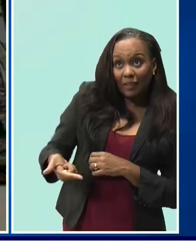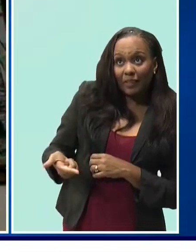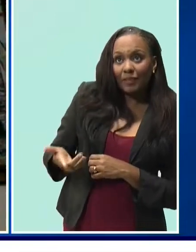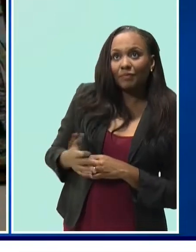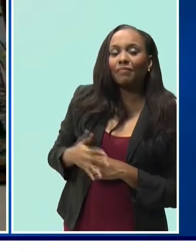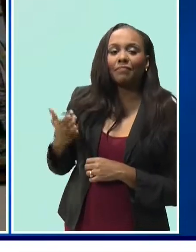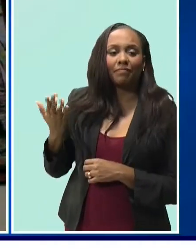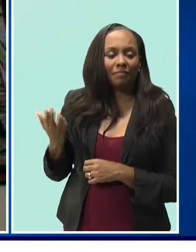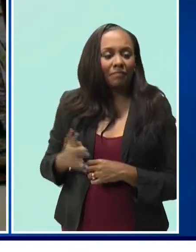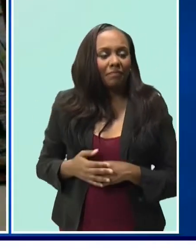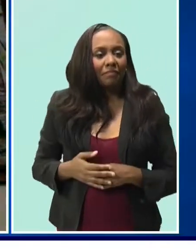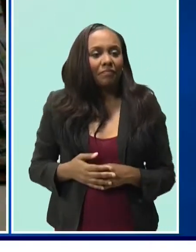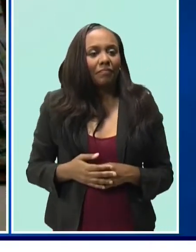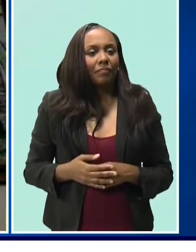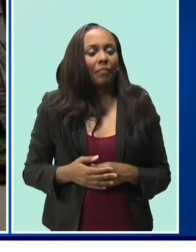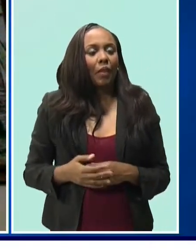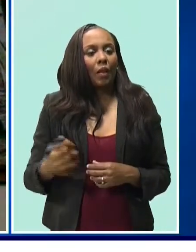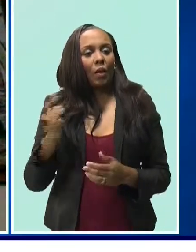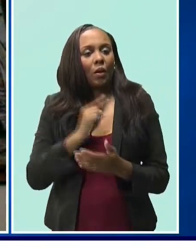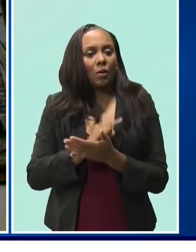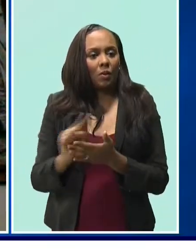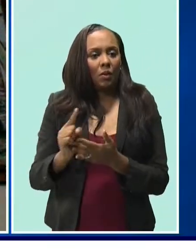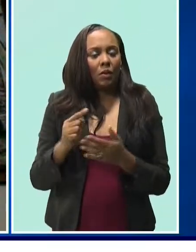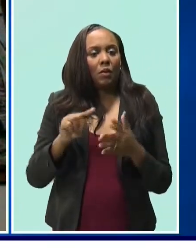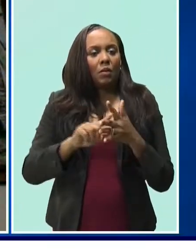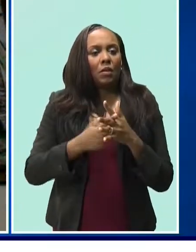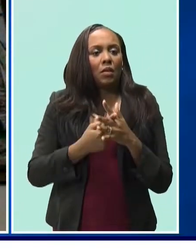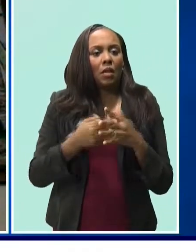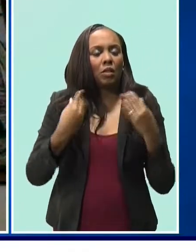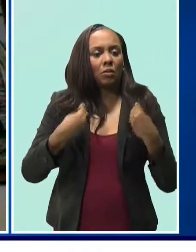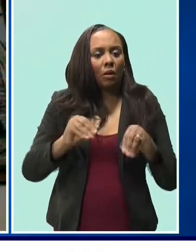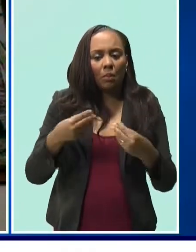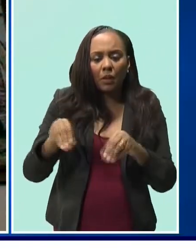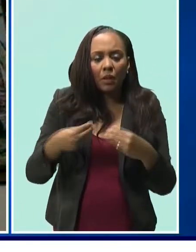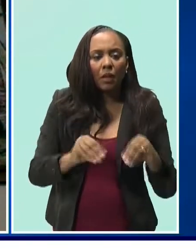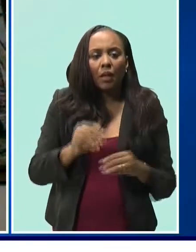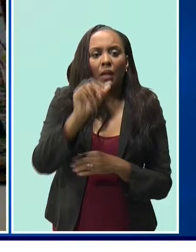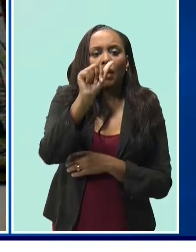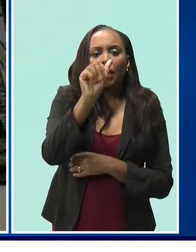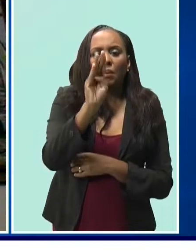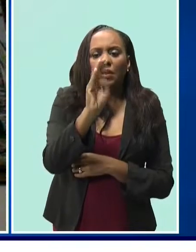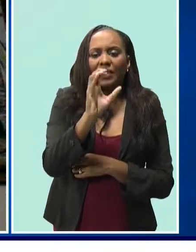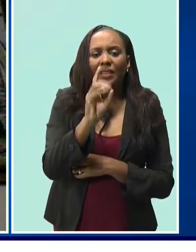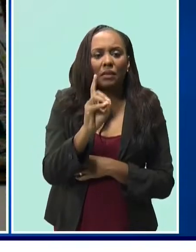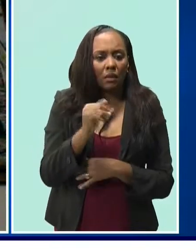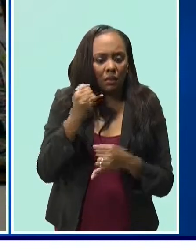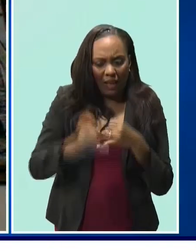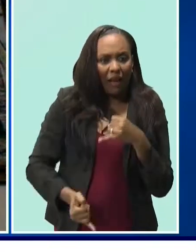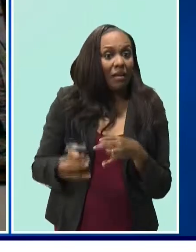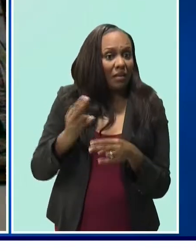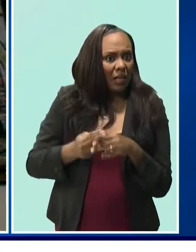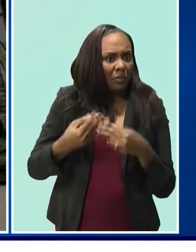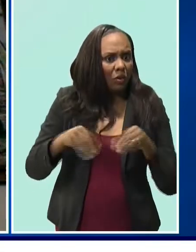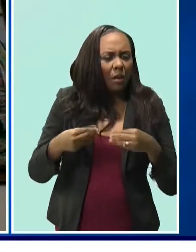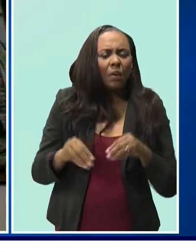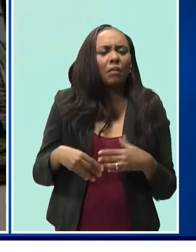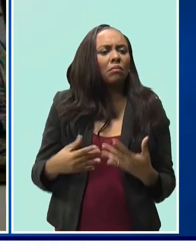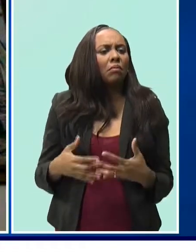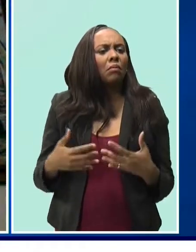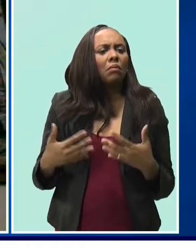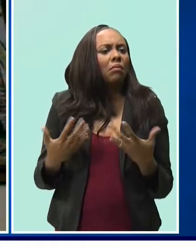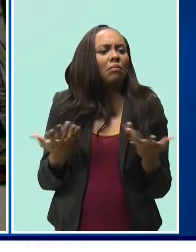It's been a week now since we started the alphabetical shopping system. A week into it, what's your assessment